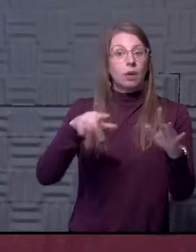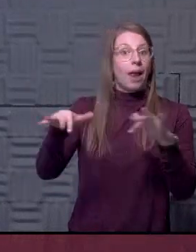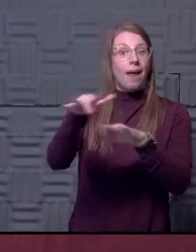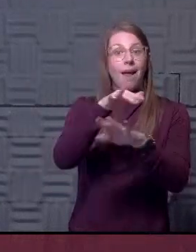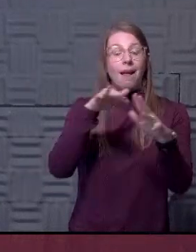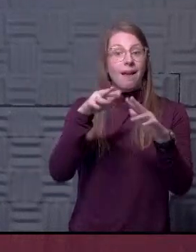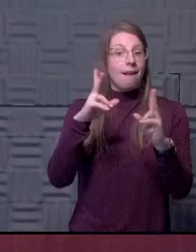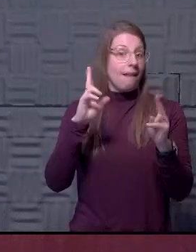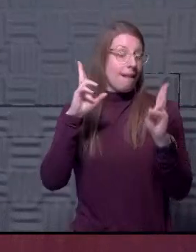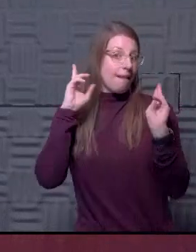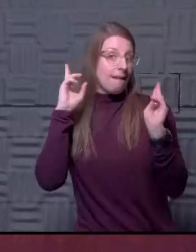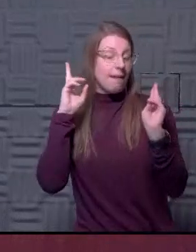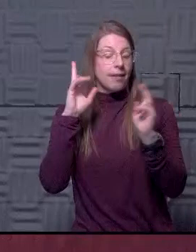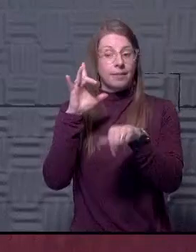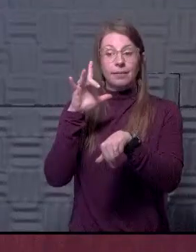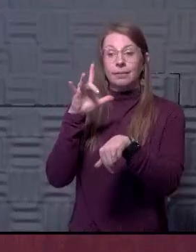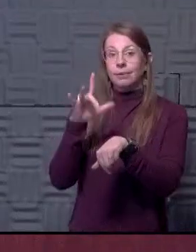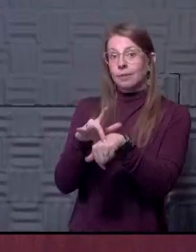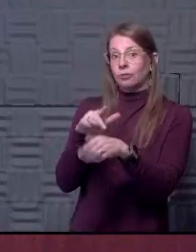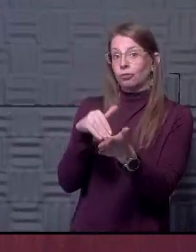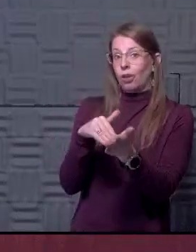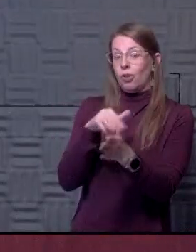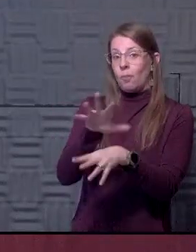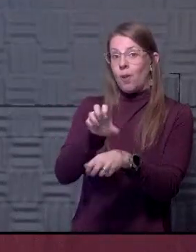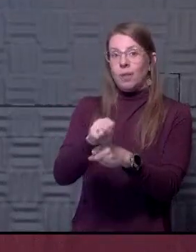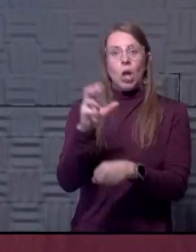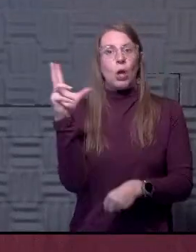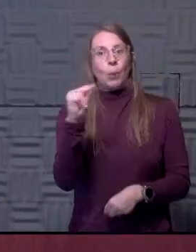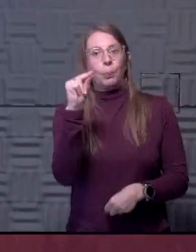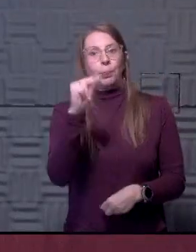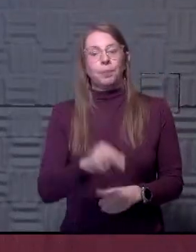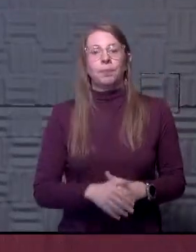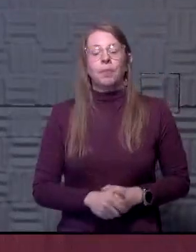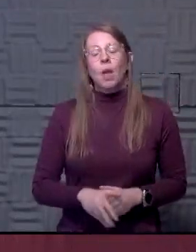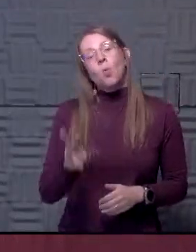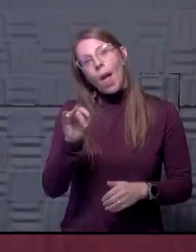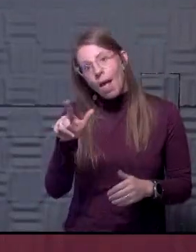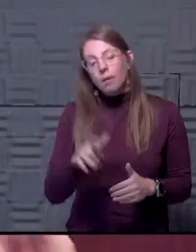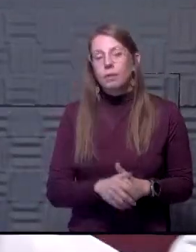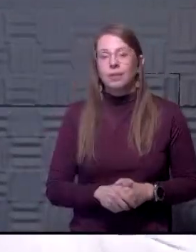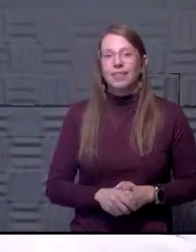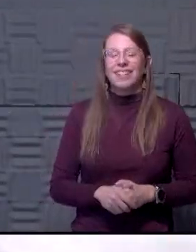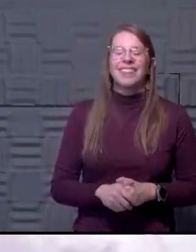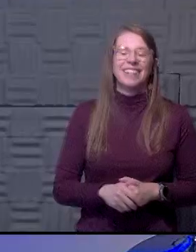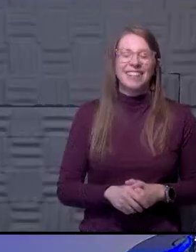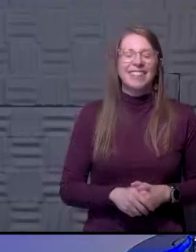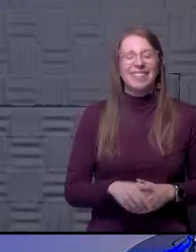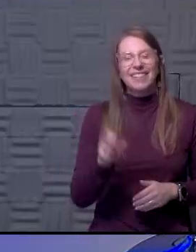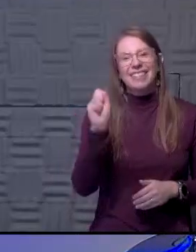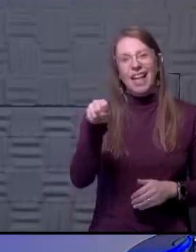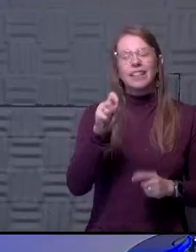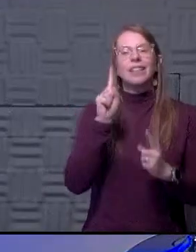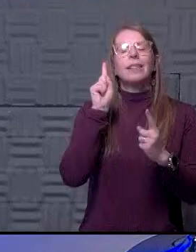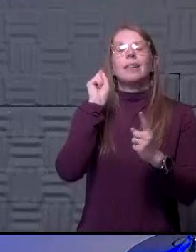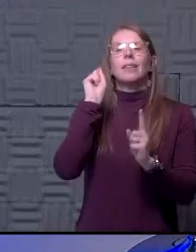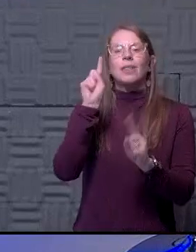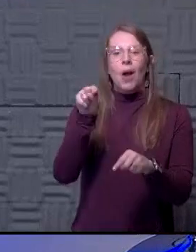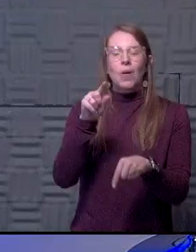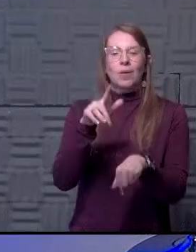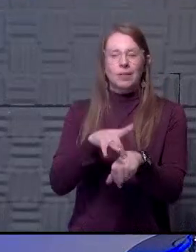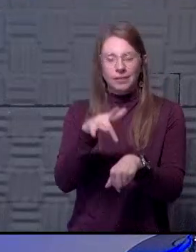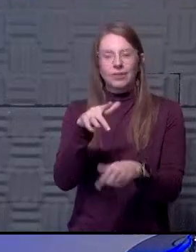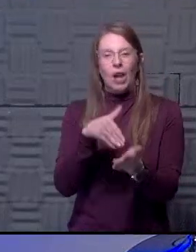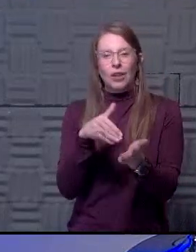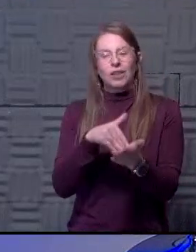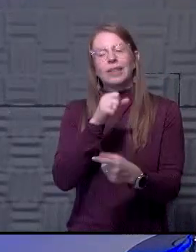get my hair done, and can I go to my doctor's appointment? No. Well, it's safe to go out. Go to your doctor's You can go out, but I don't. And do go to the